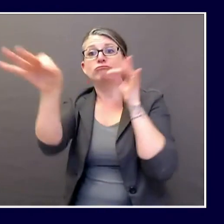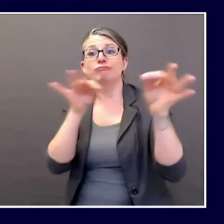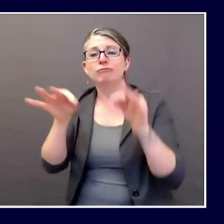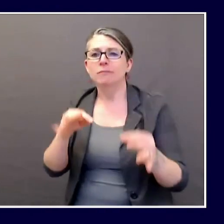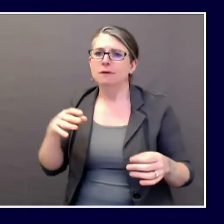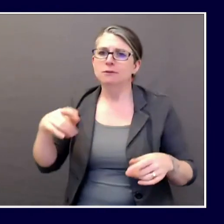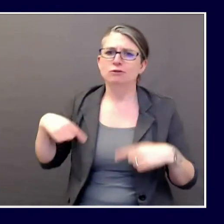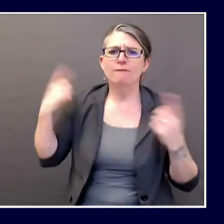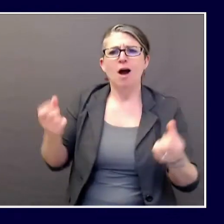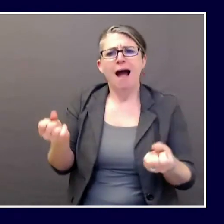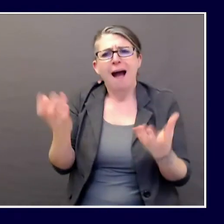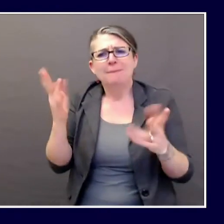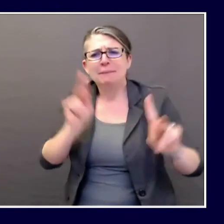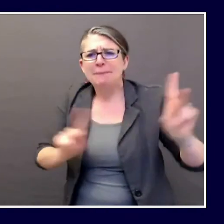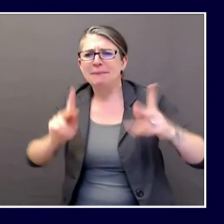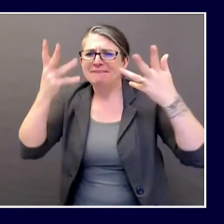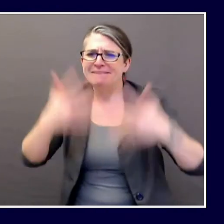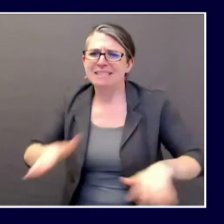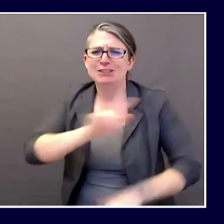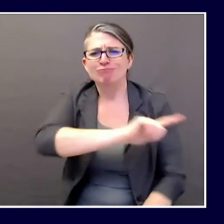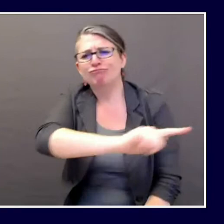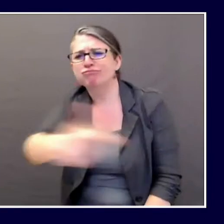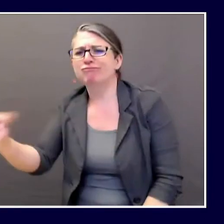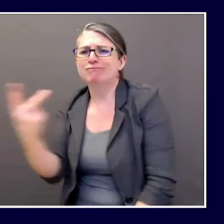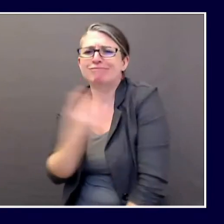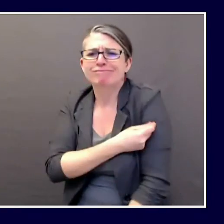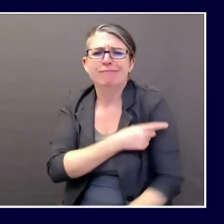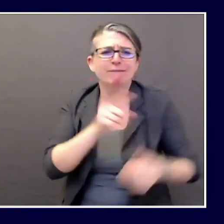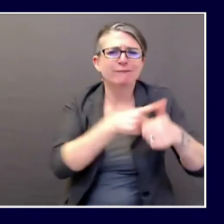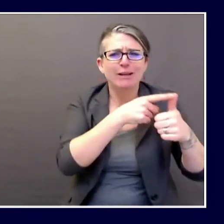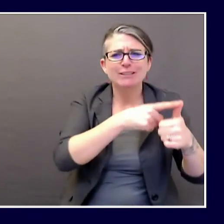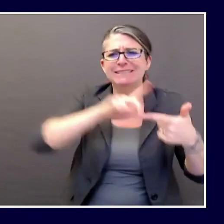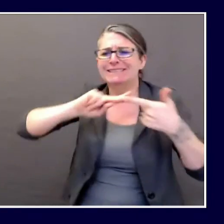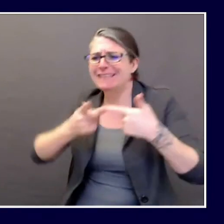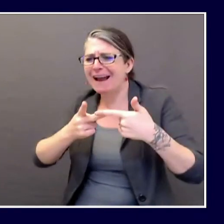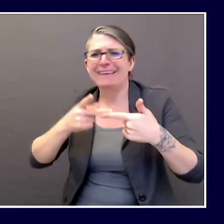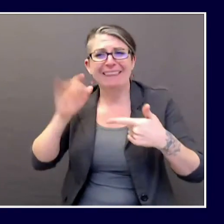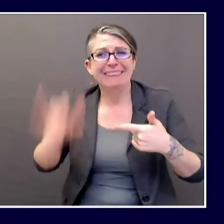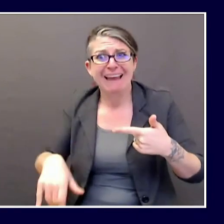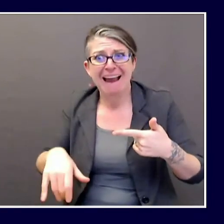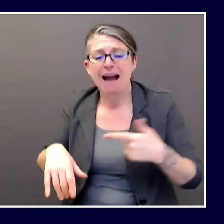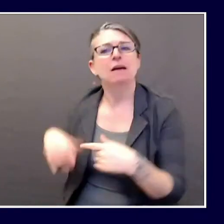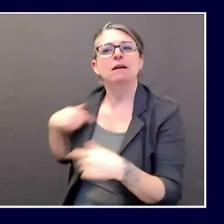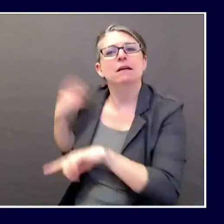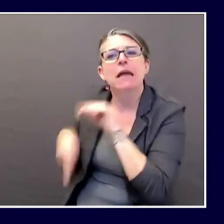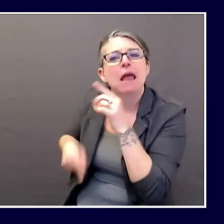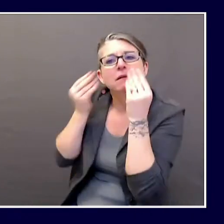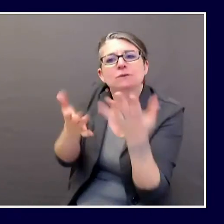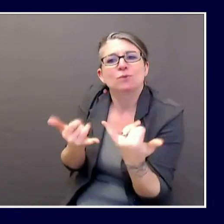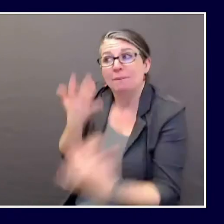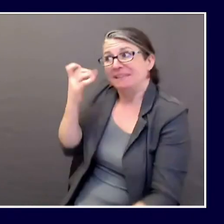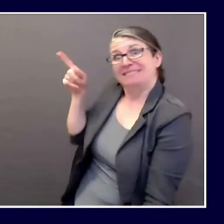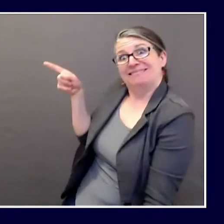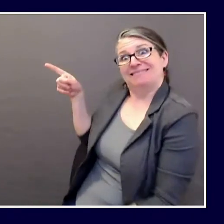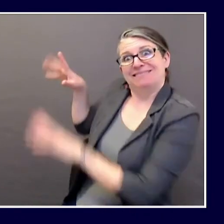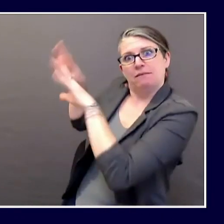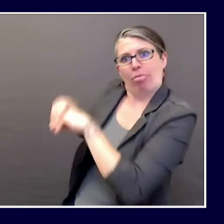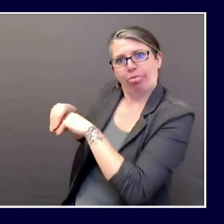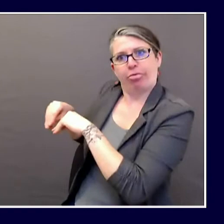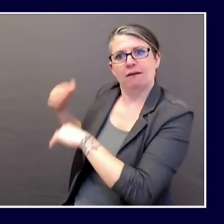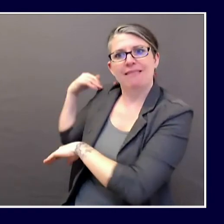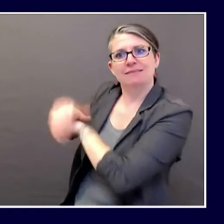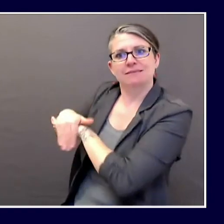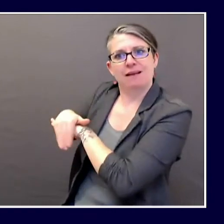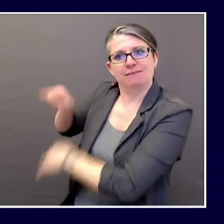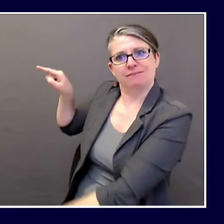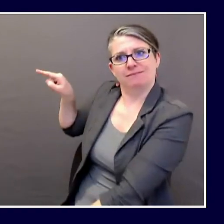team has been doing is to work with existing vaccination sites. Almost uniformly, every single site has indicated